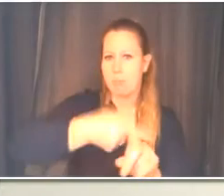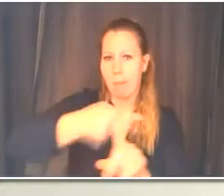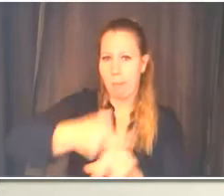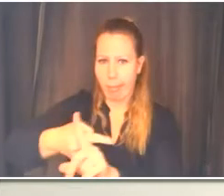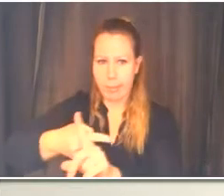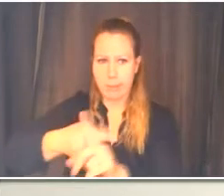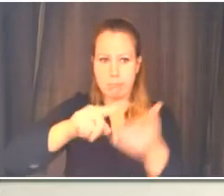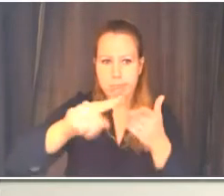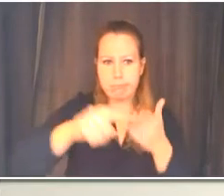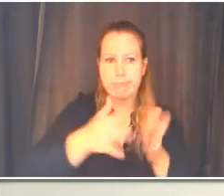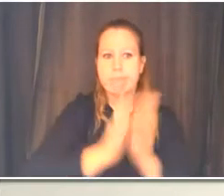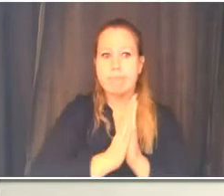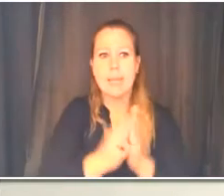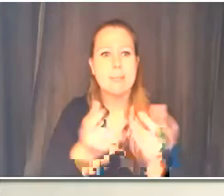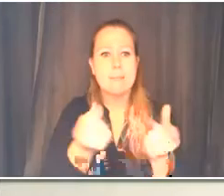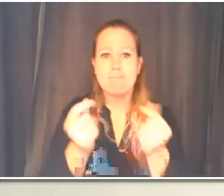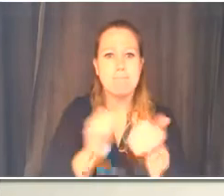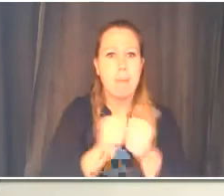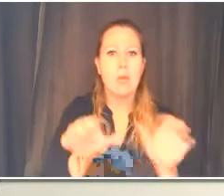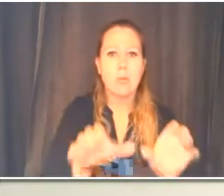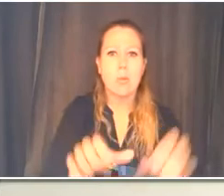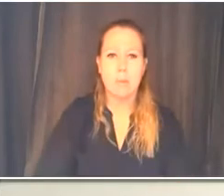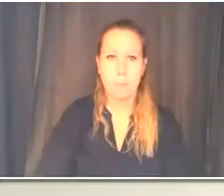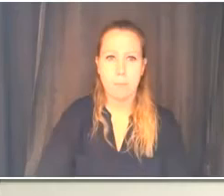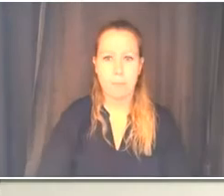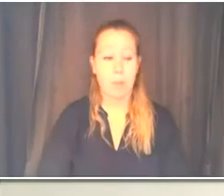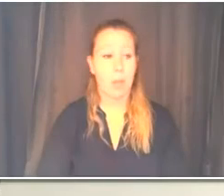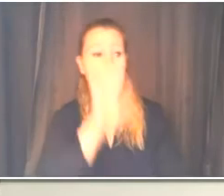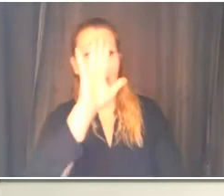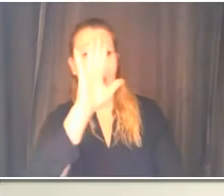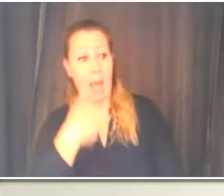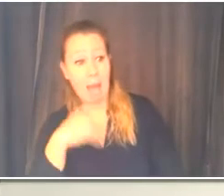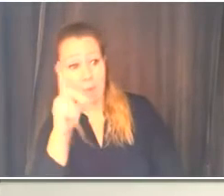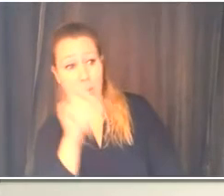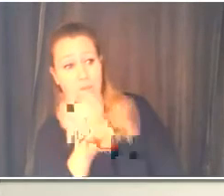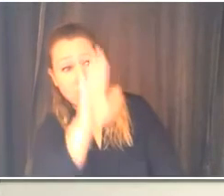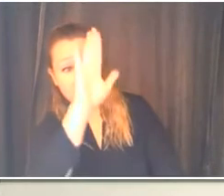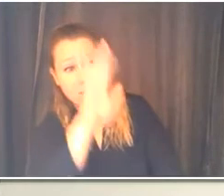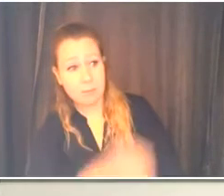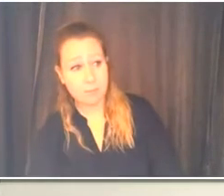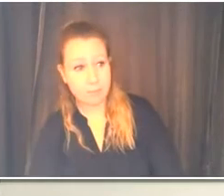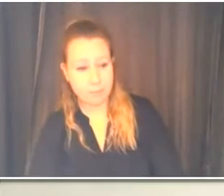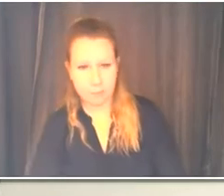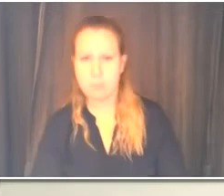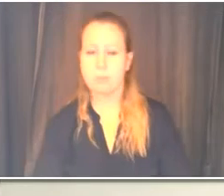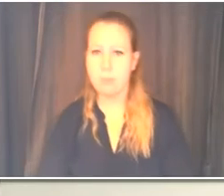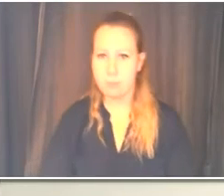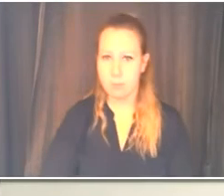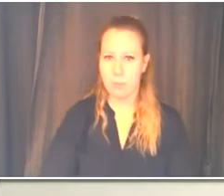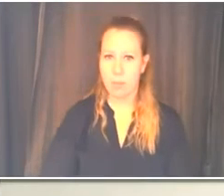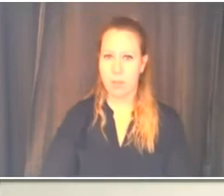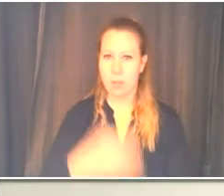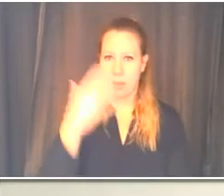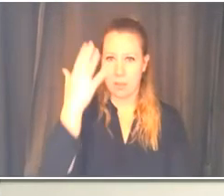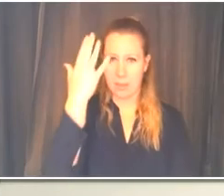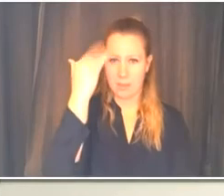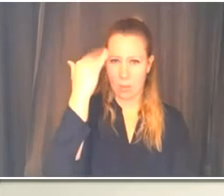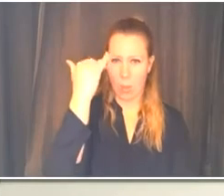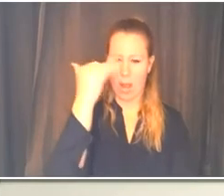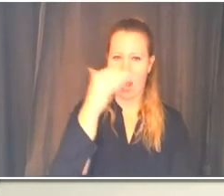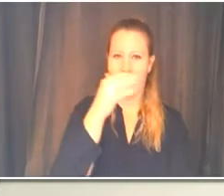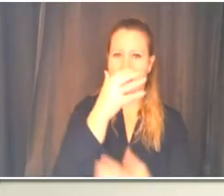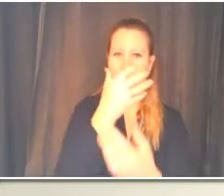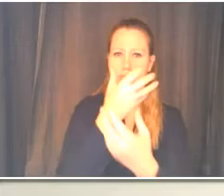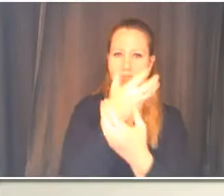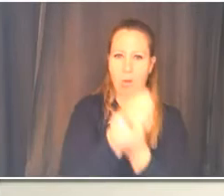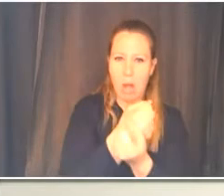overall and 36% for felonies Whenever there is a criminal complaint for domestic violence there